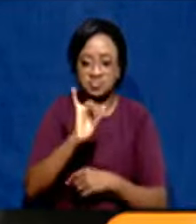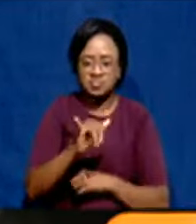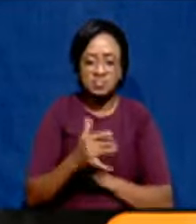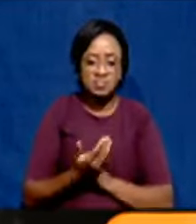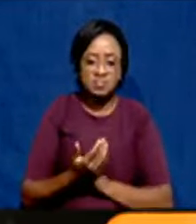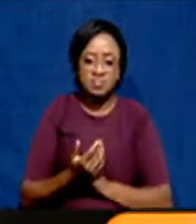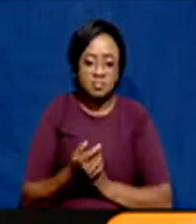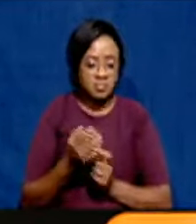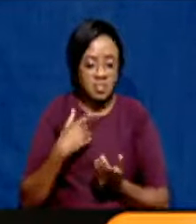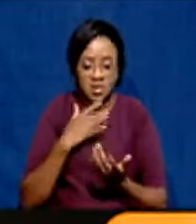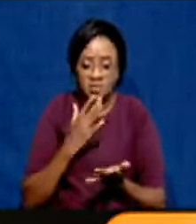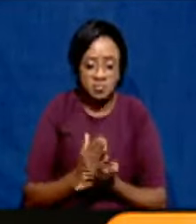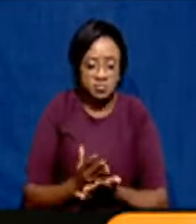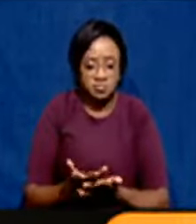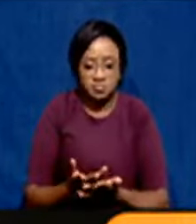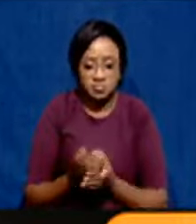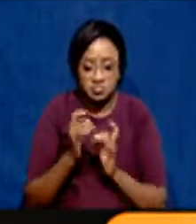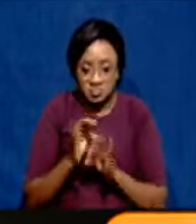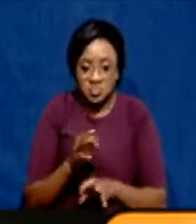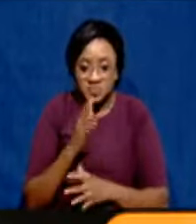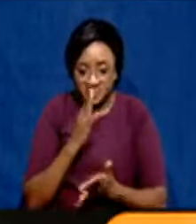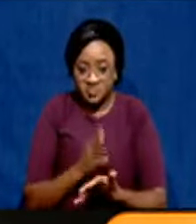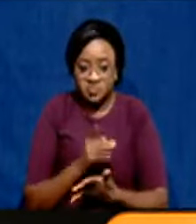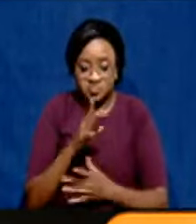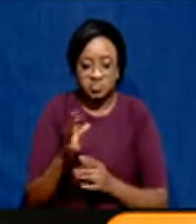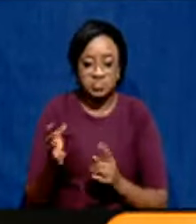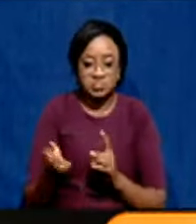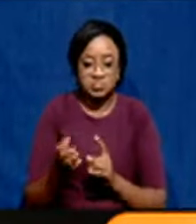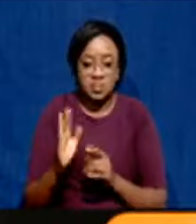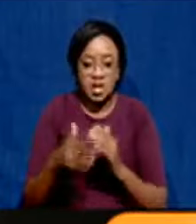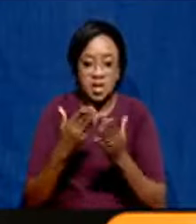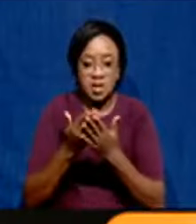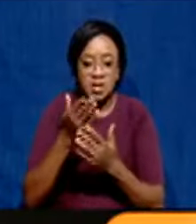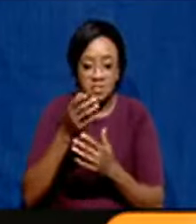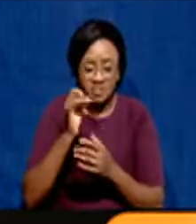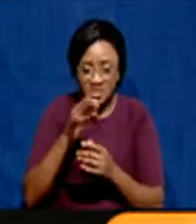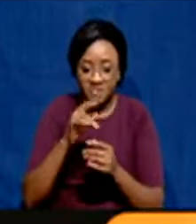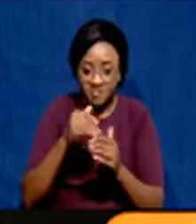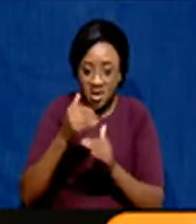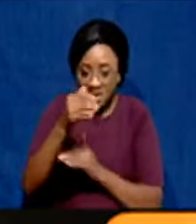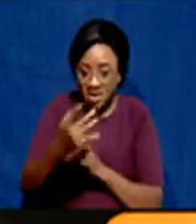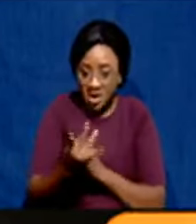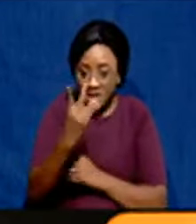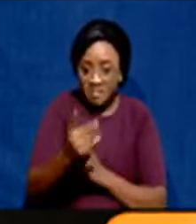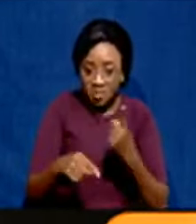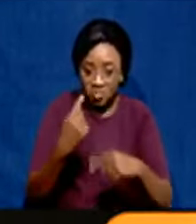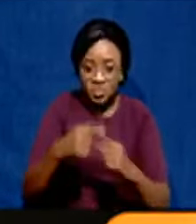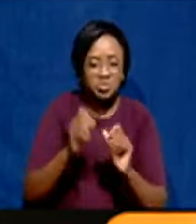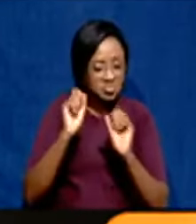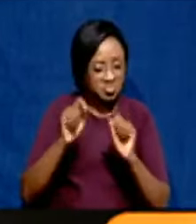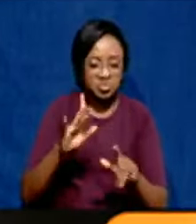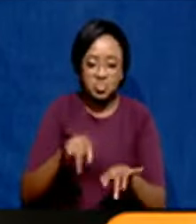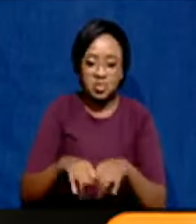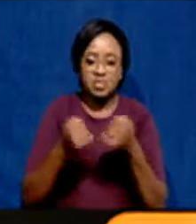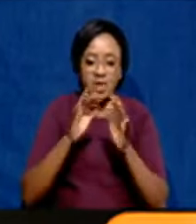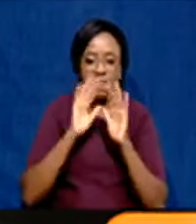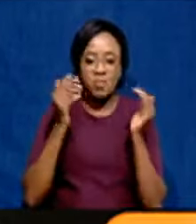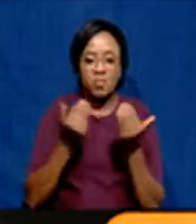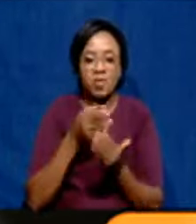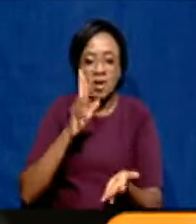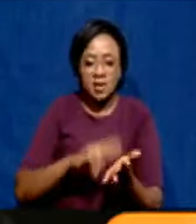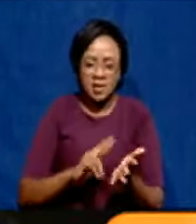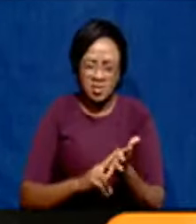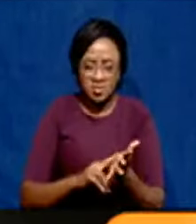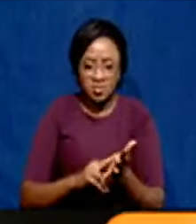absolutely, that if he made it to Rotterdam, he was going to break that world record and go further under 2 hours.